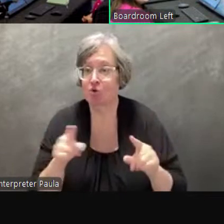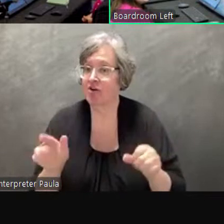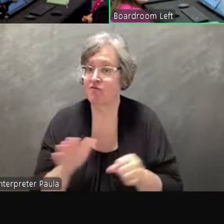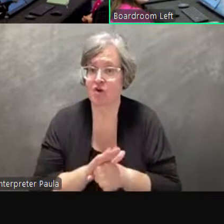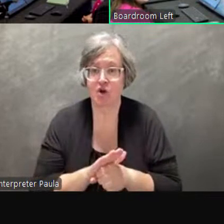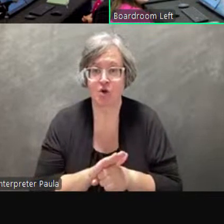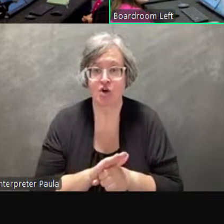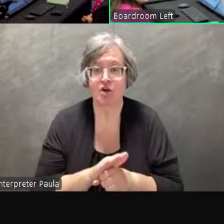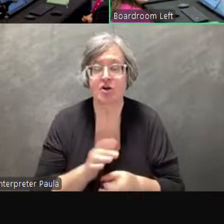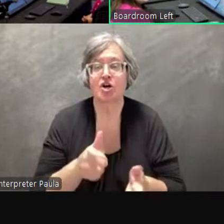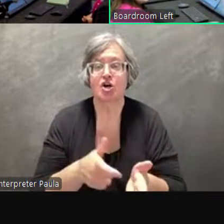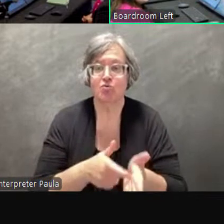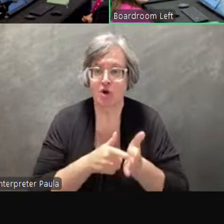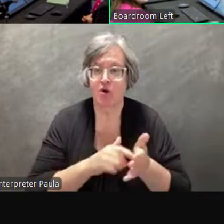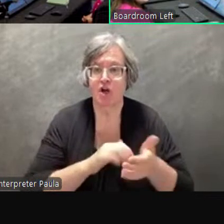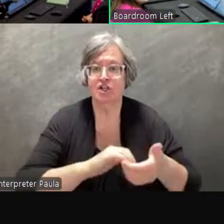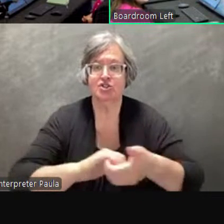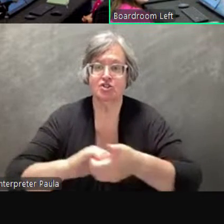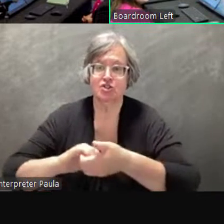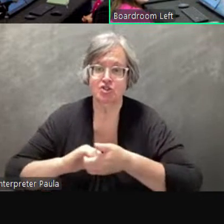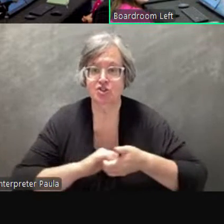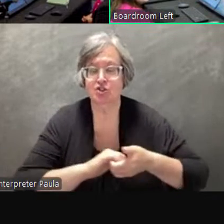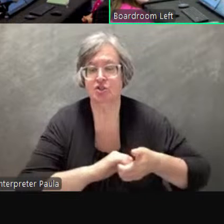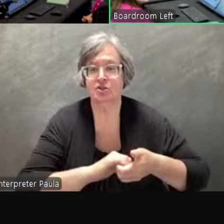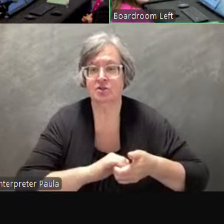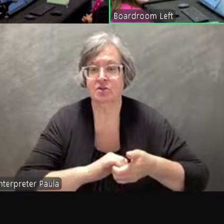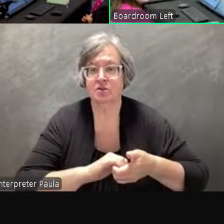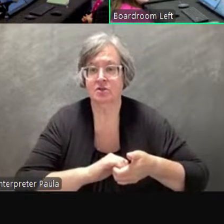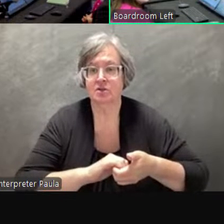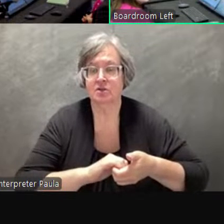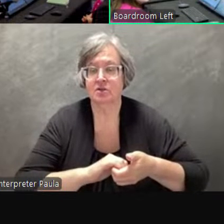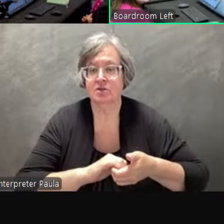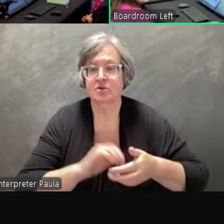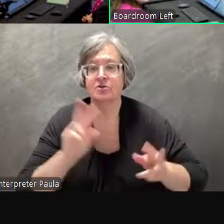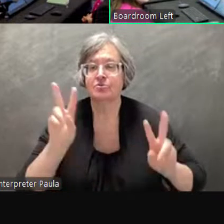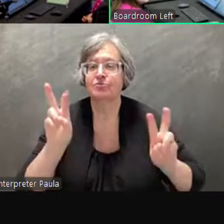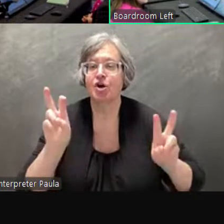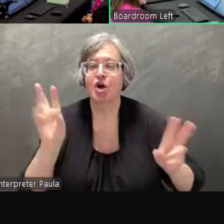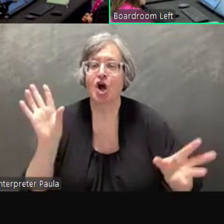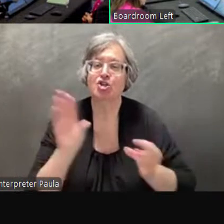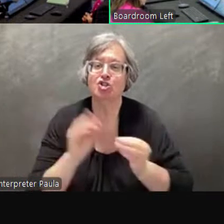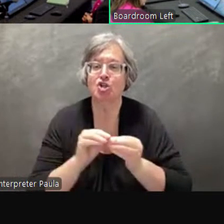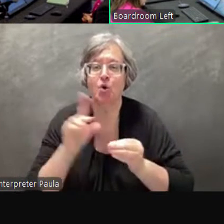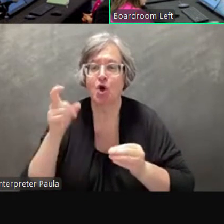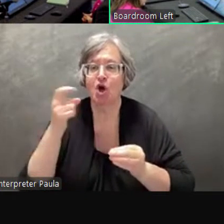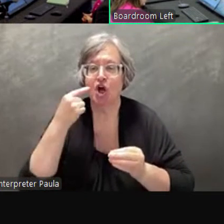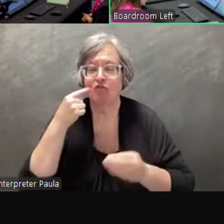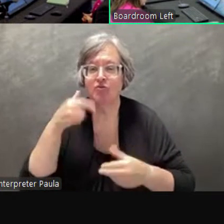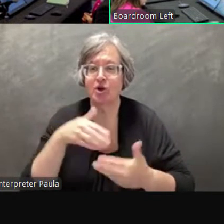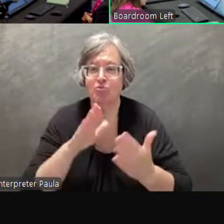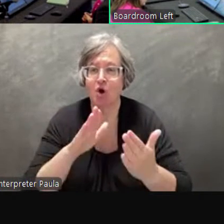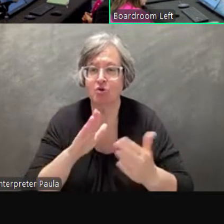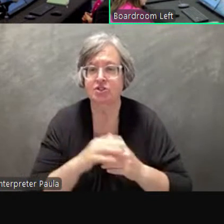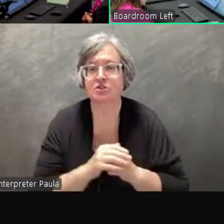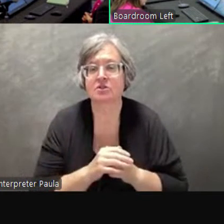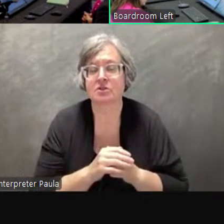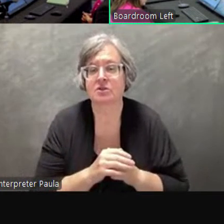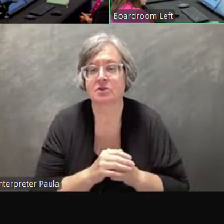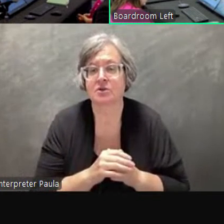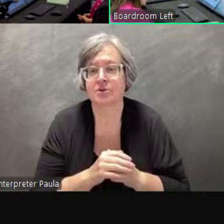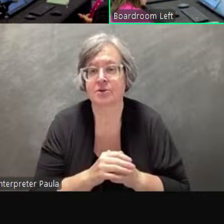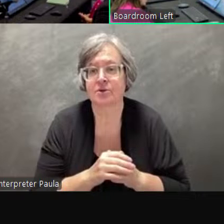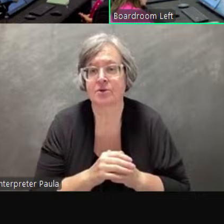requires a collaborative, lack of a better word, whole government approach to address these issues. And we